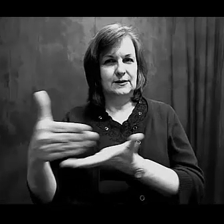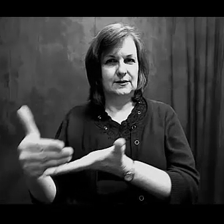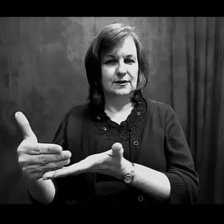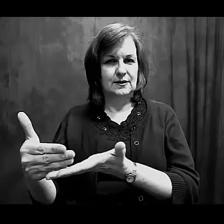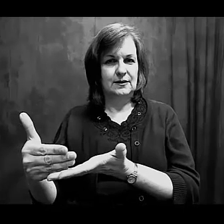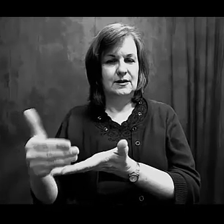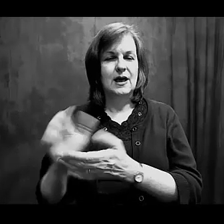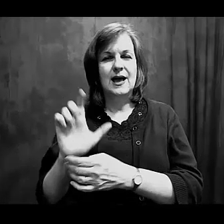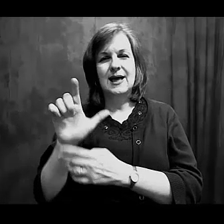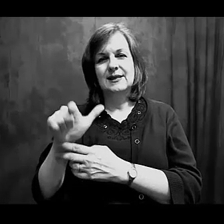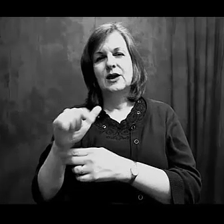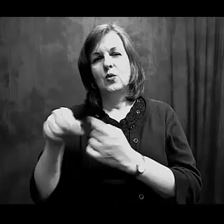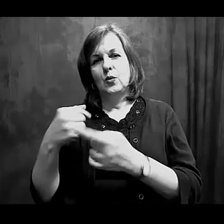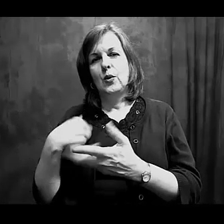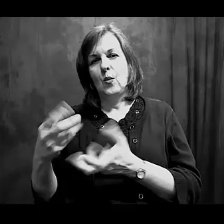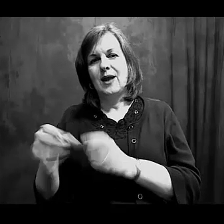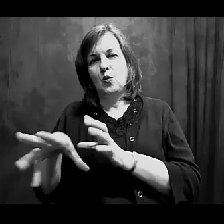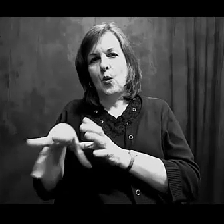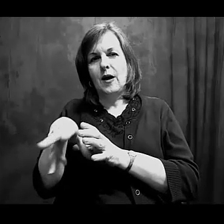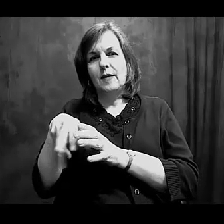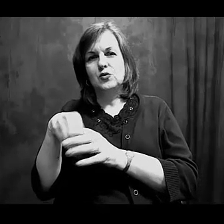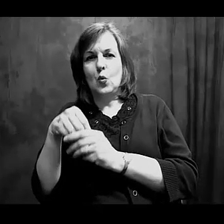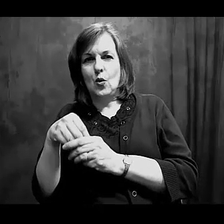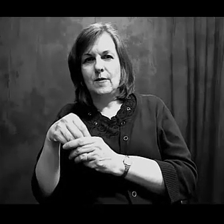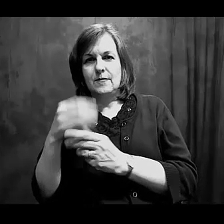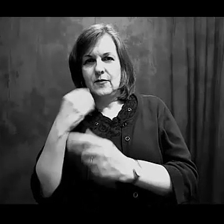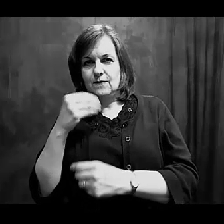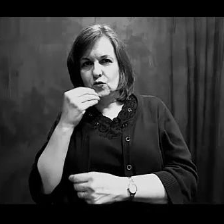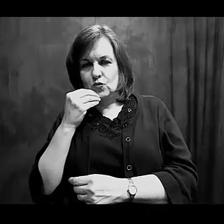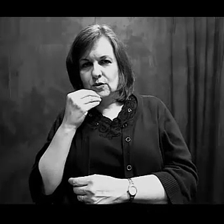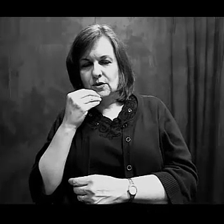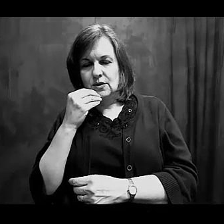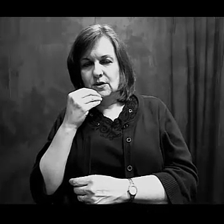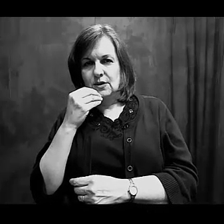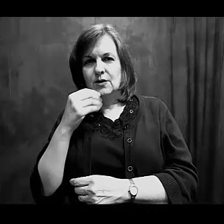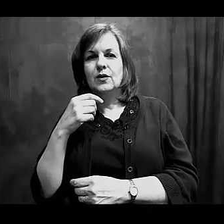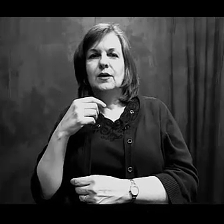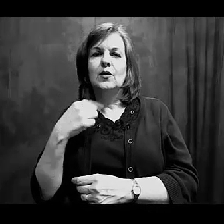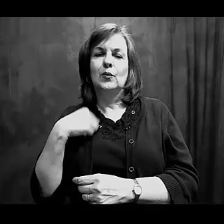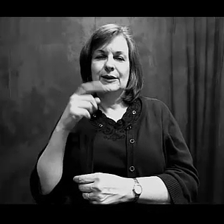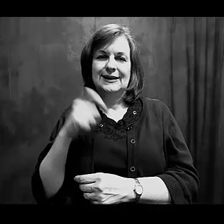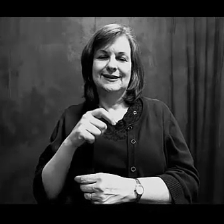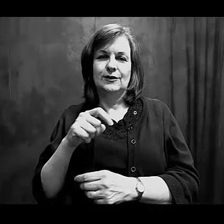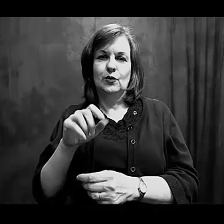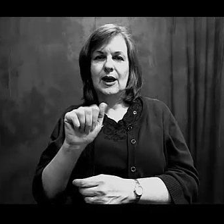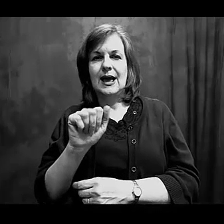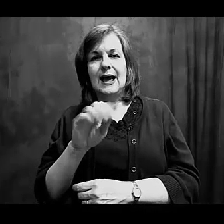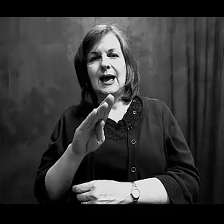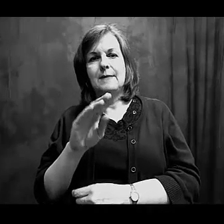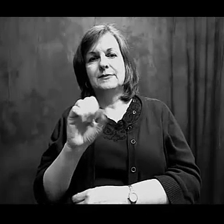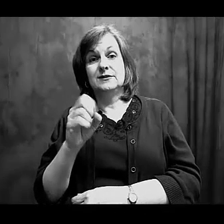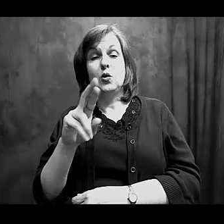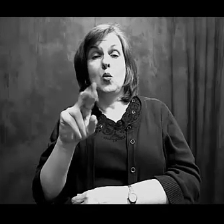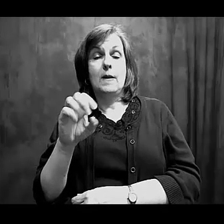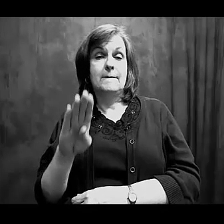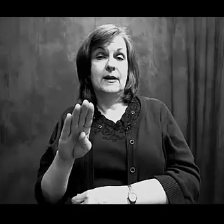Because when we get into absorption, we need to start taking up or absorbing